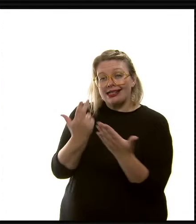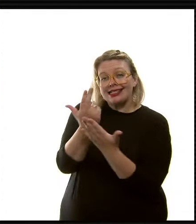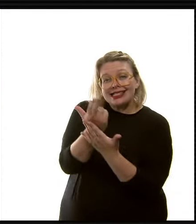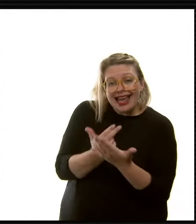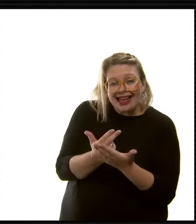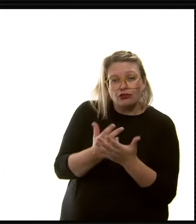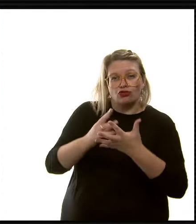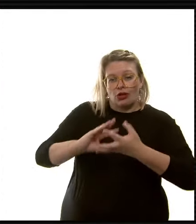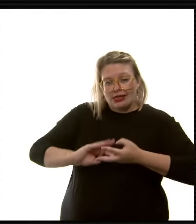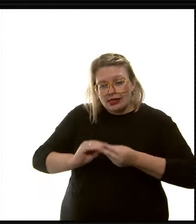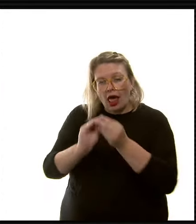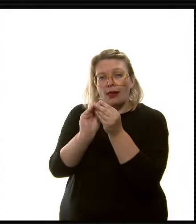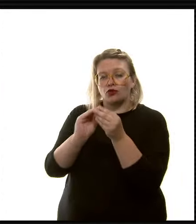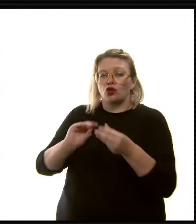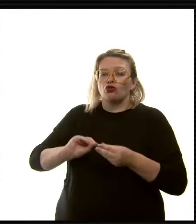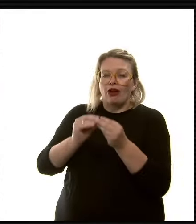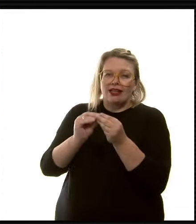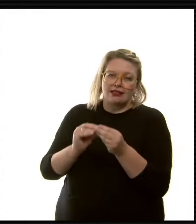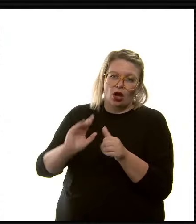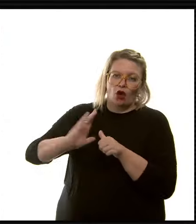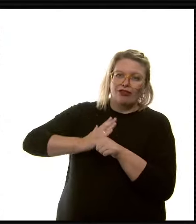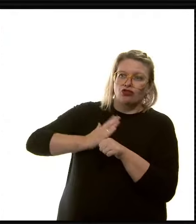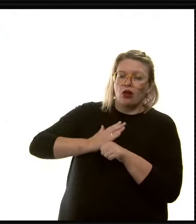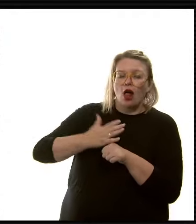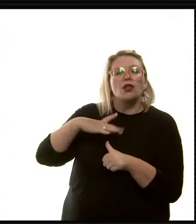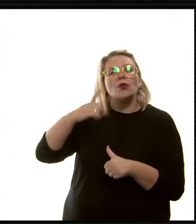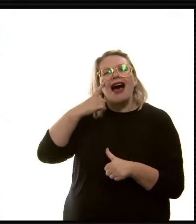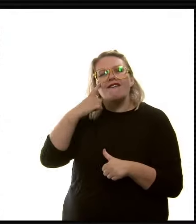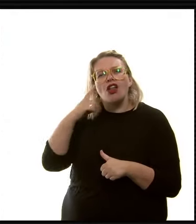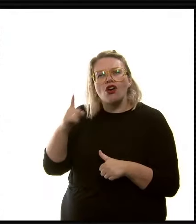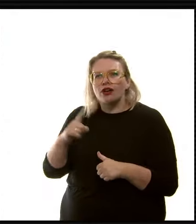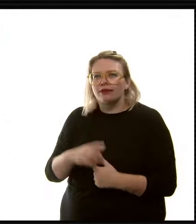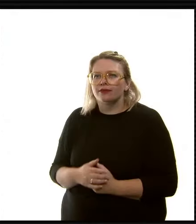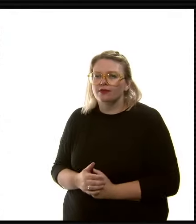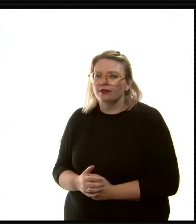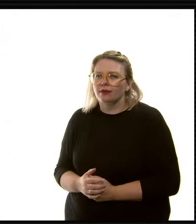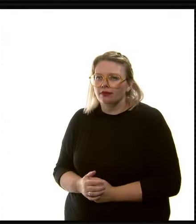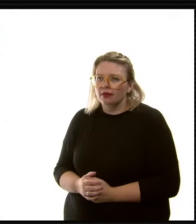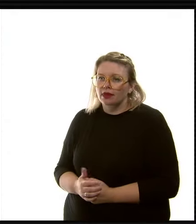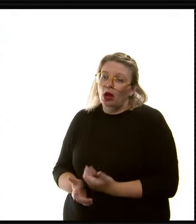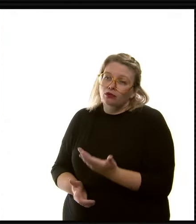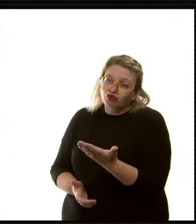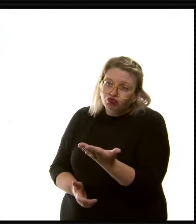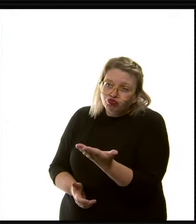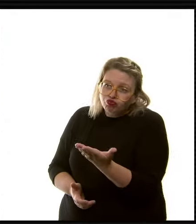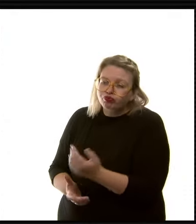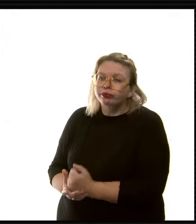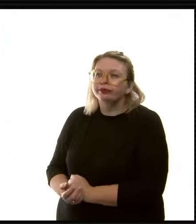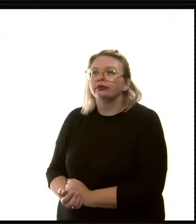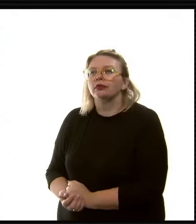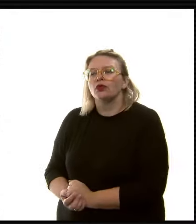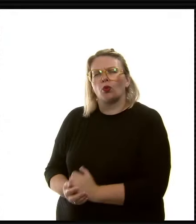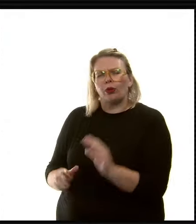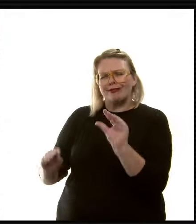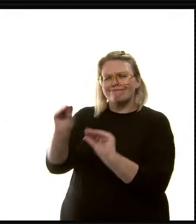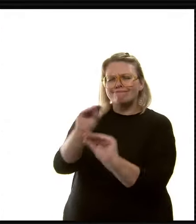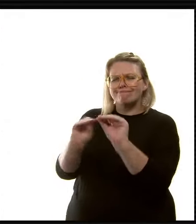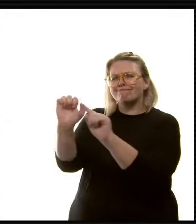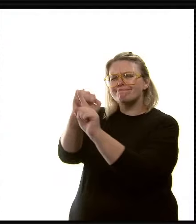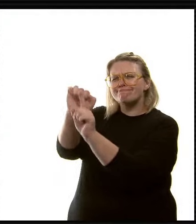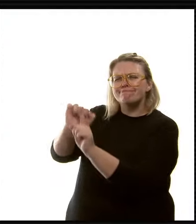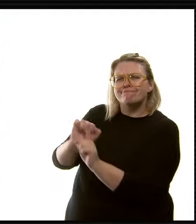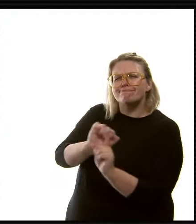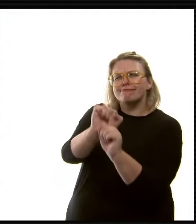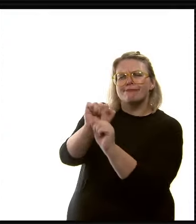sculpt, we make prototypes. You want to see a prototype? Let's go over here. Let's have a look. Yeah. So we Yeah. get the character locked down. Yeah, we do.